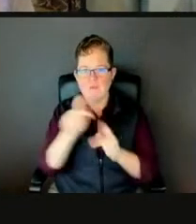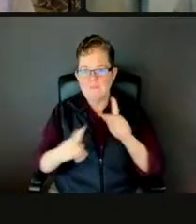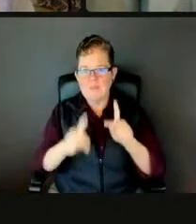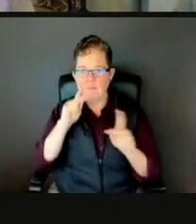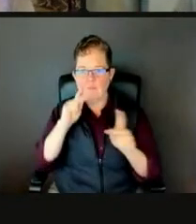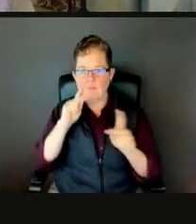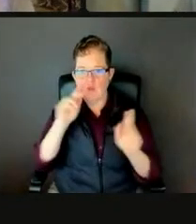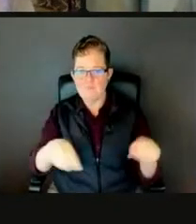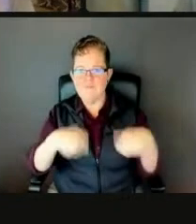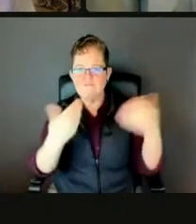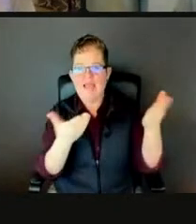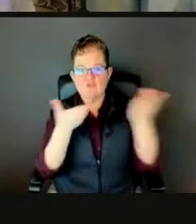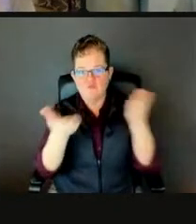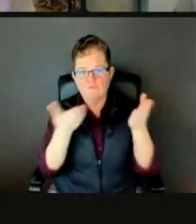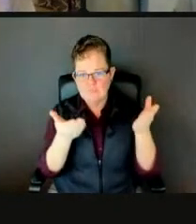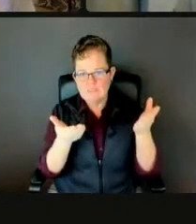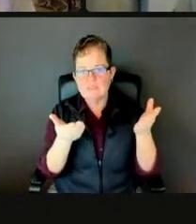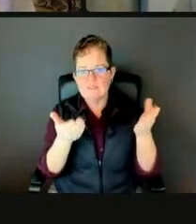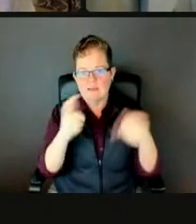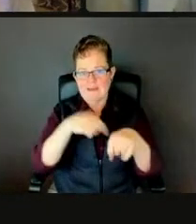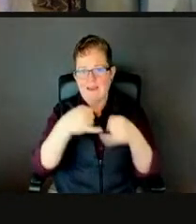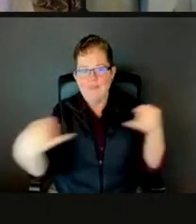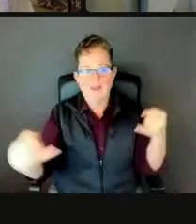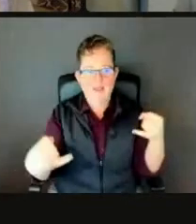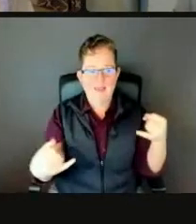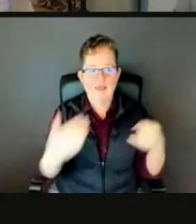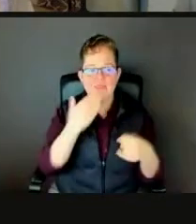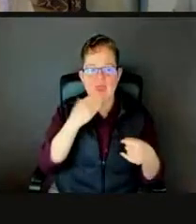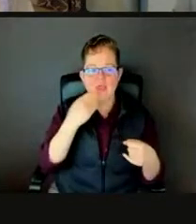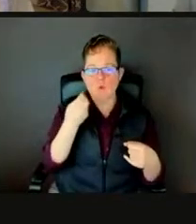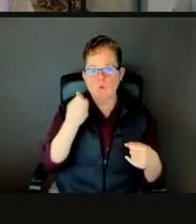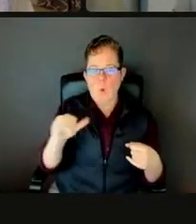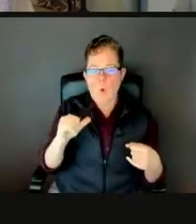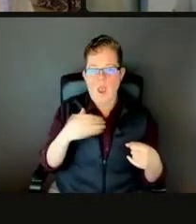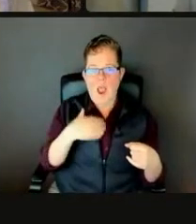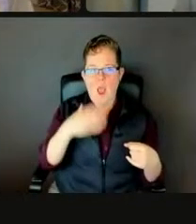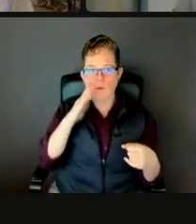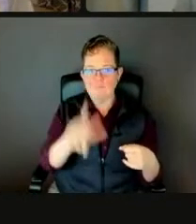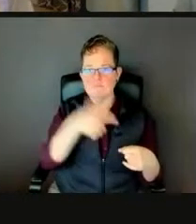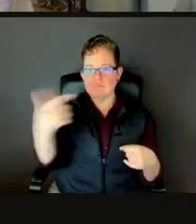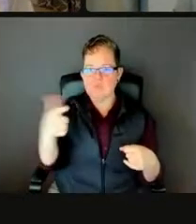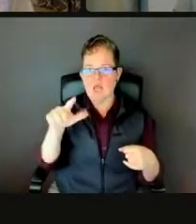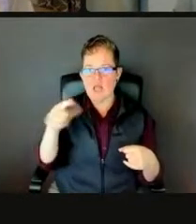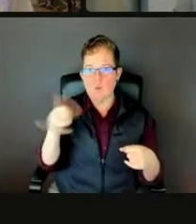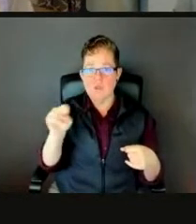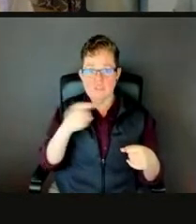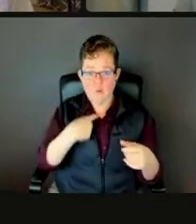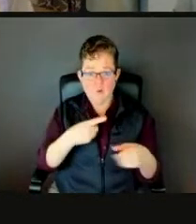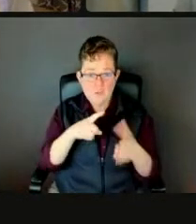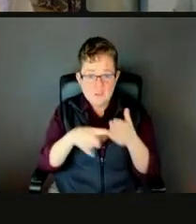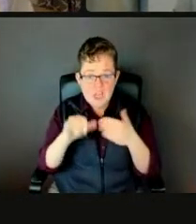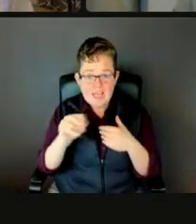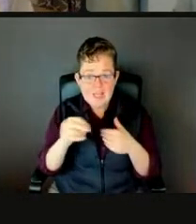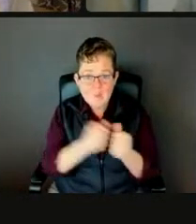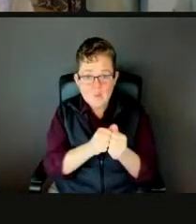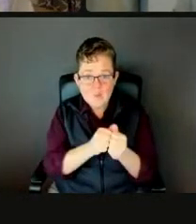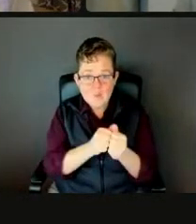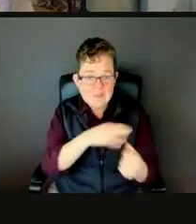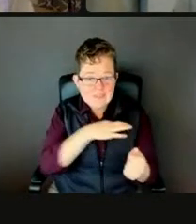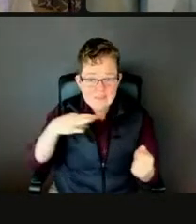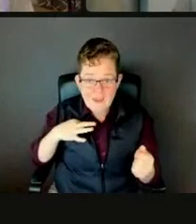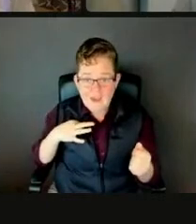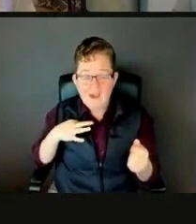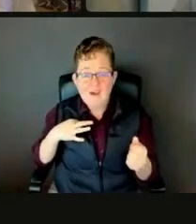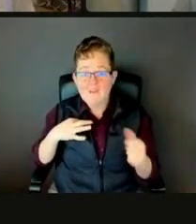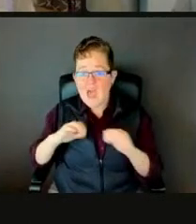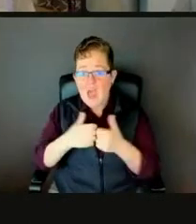service. Thank you, Councillor, and I'll get to you in 1 second, Councillor Lewis. I just wanted to do a quick check-in with staff. How are